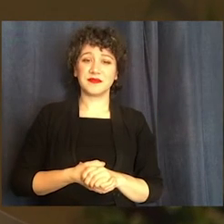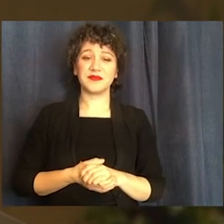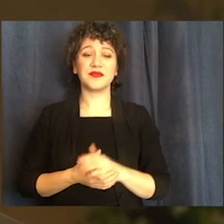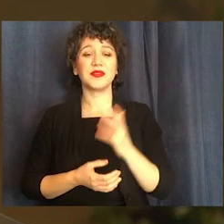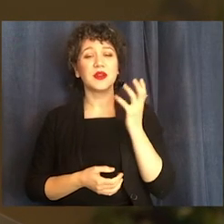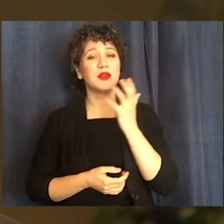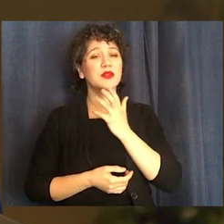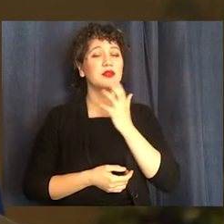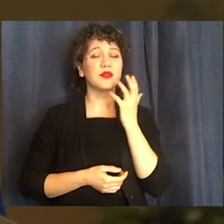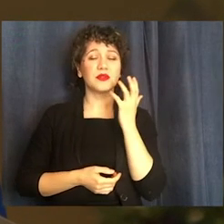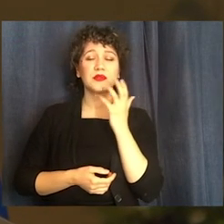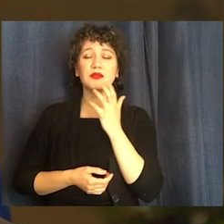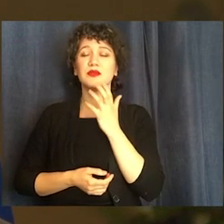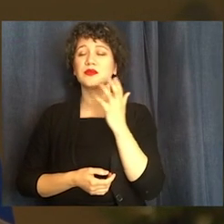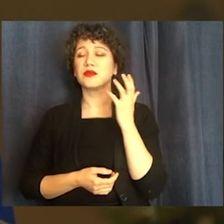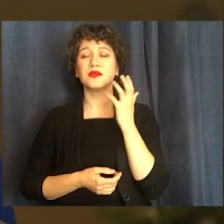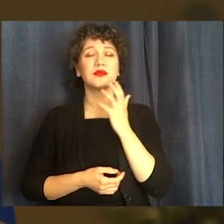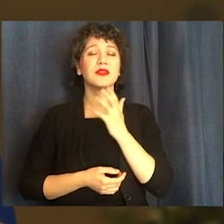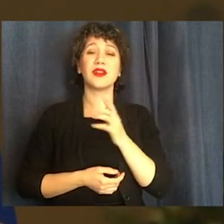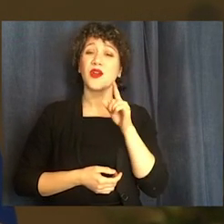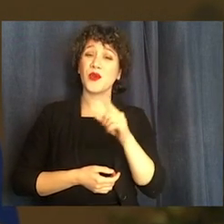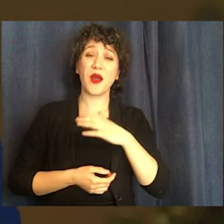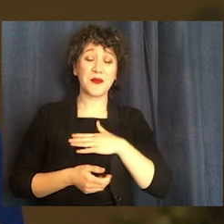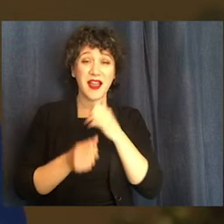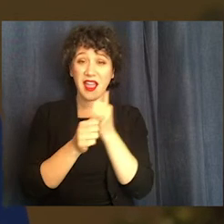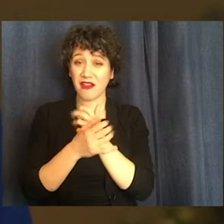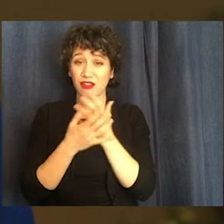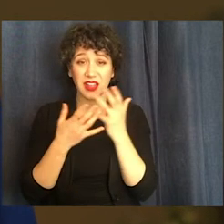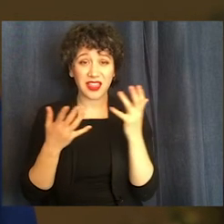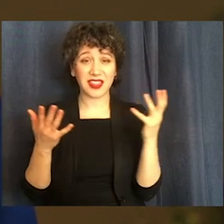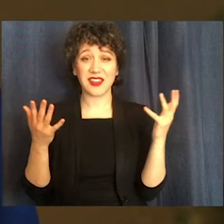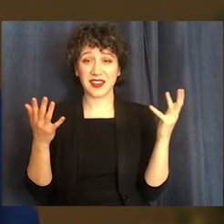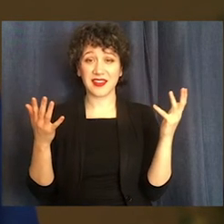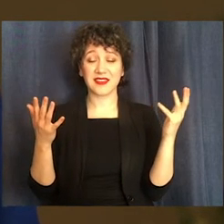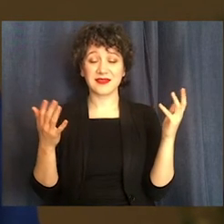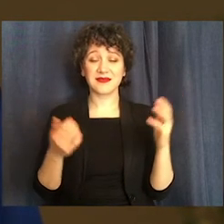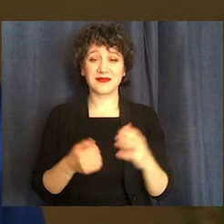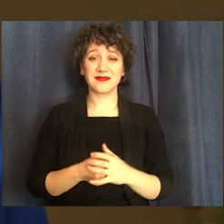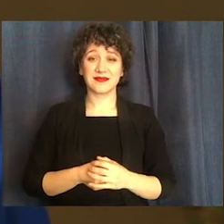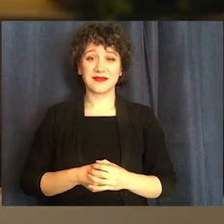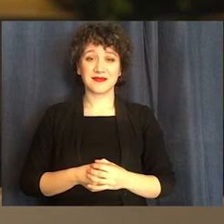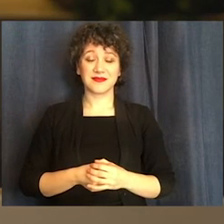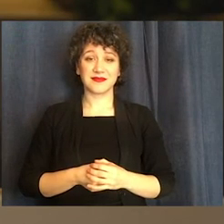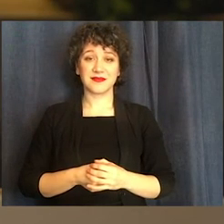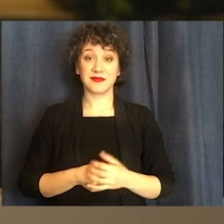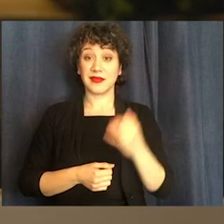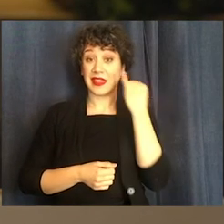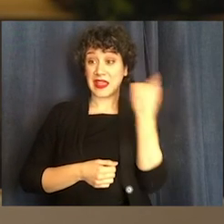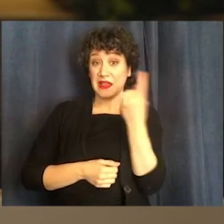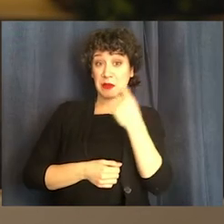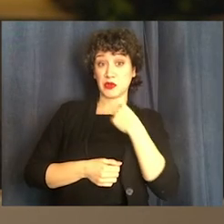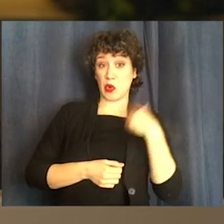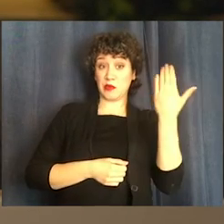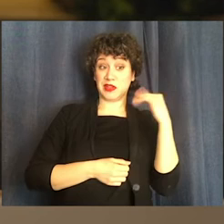If someone had told me in January that I would be giving a speech to a camera for virtual graduation, I probably would have thought they were insane. However, times